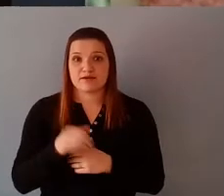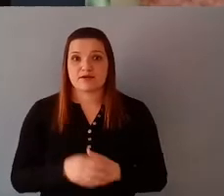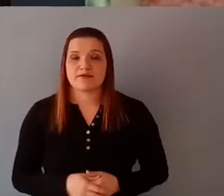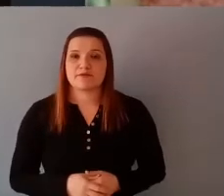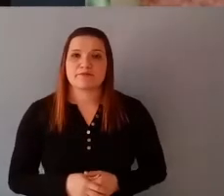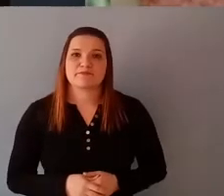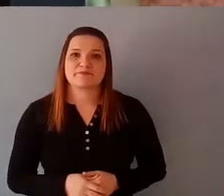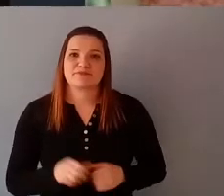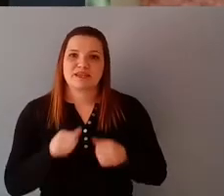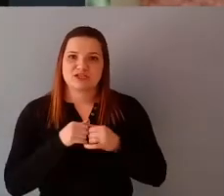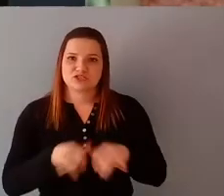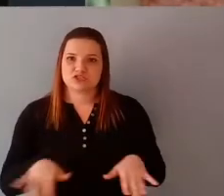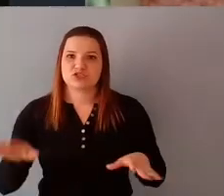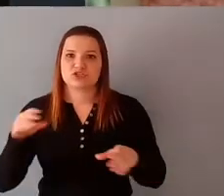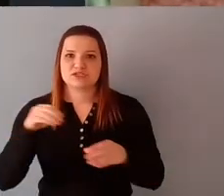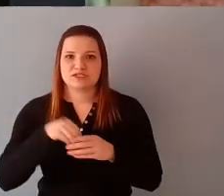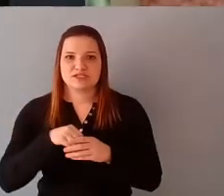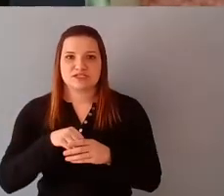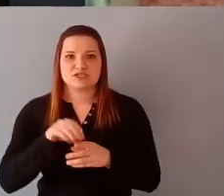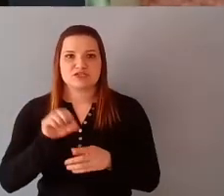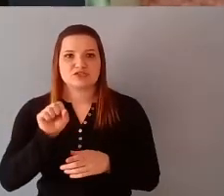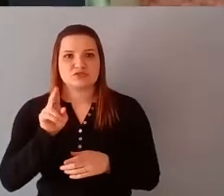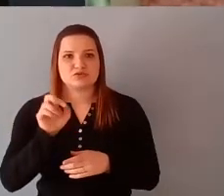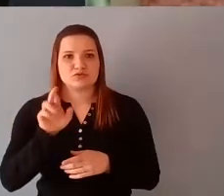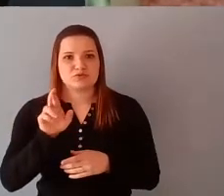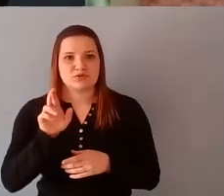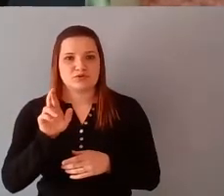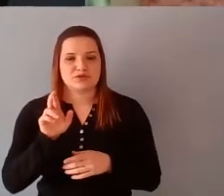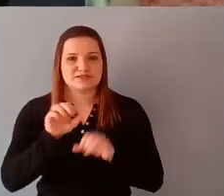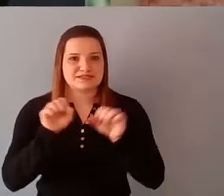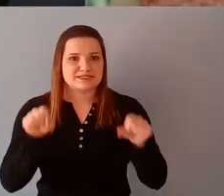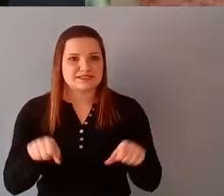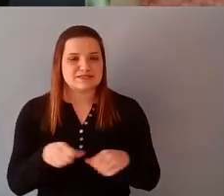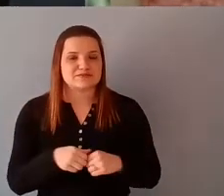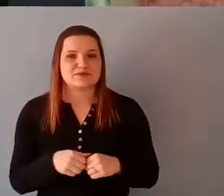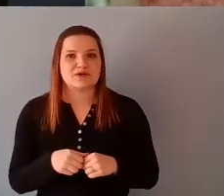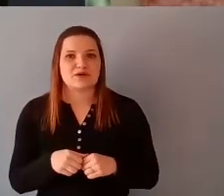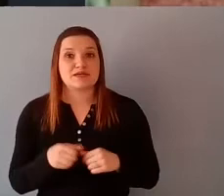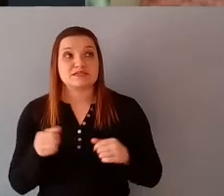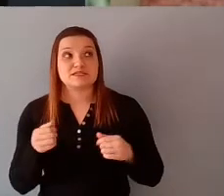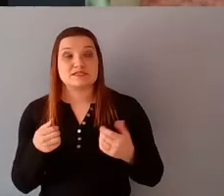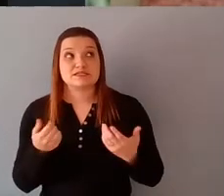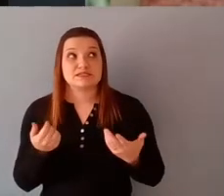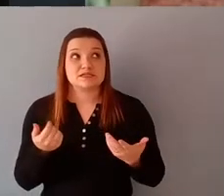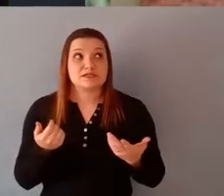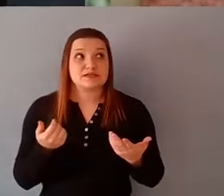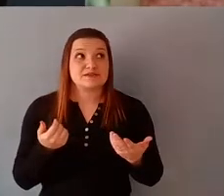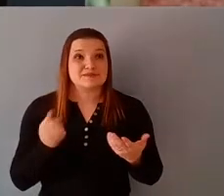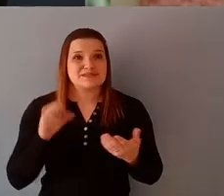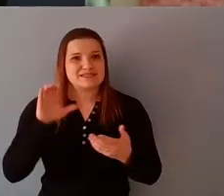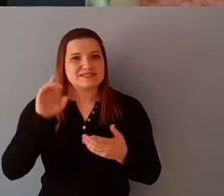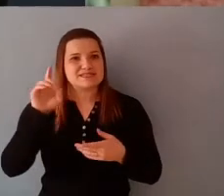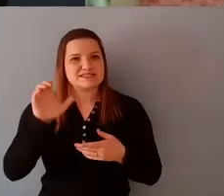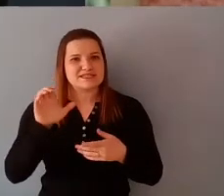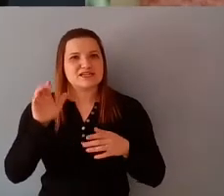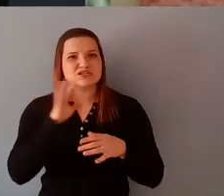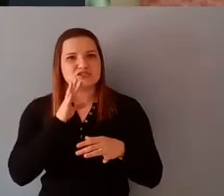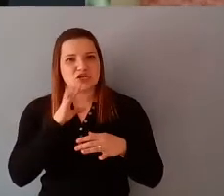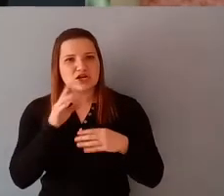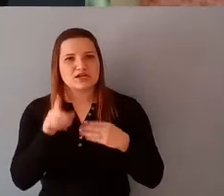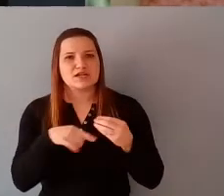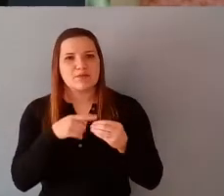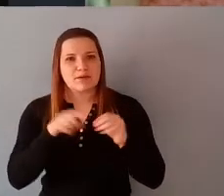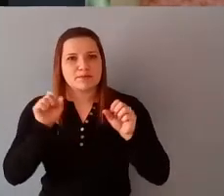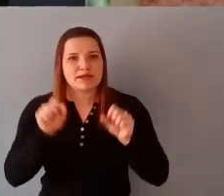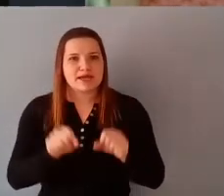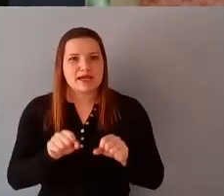that's discharged into the sewer system. And so it is a way that the CDC has talked about being able